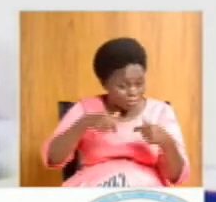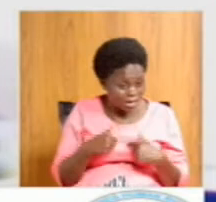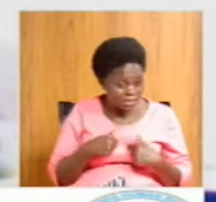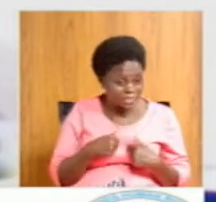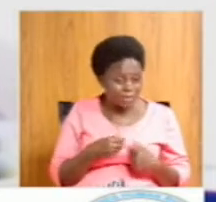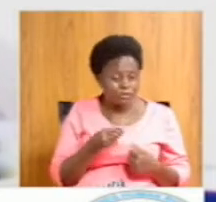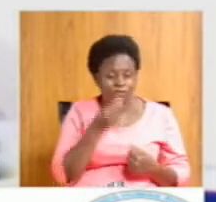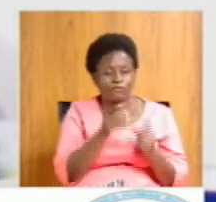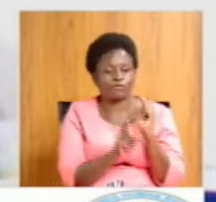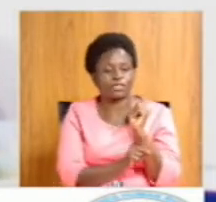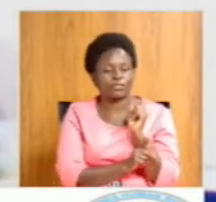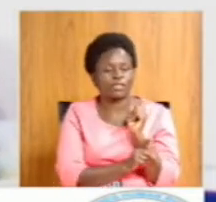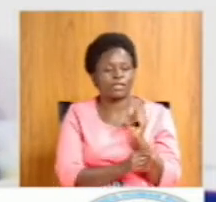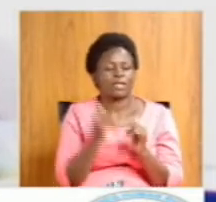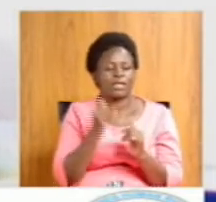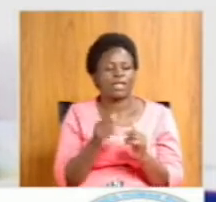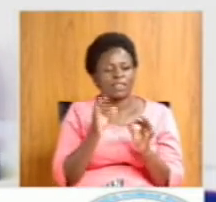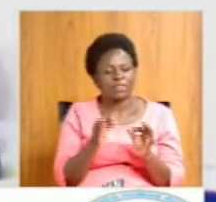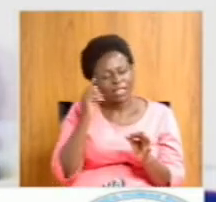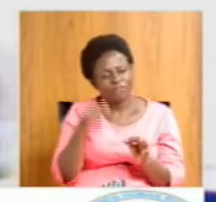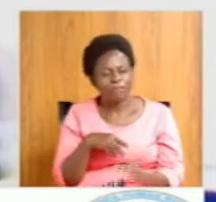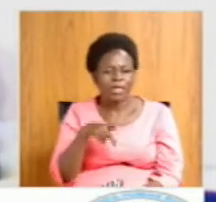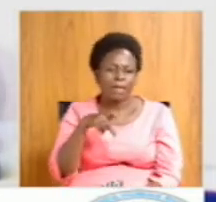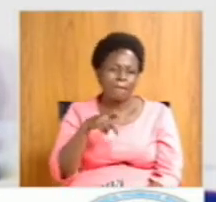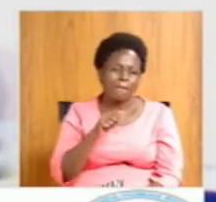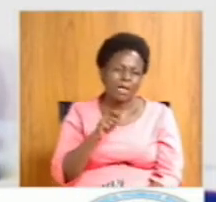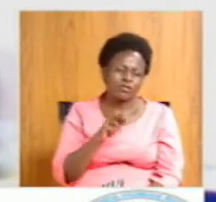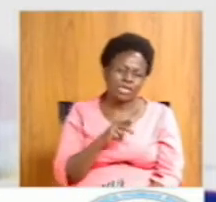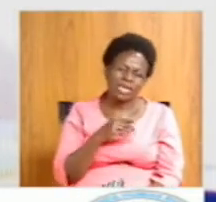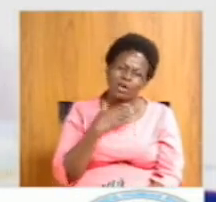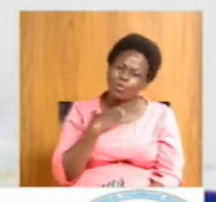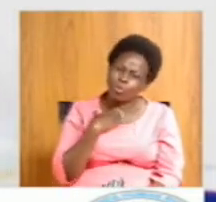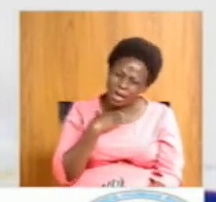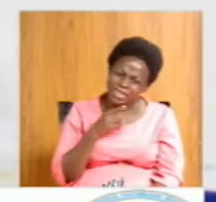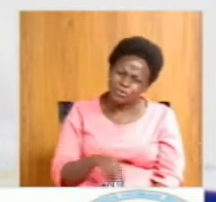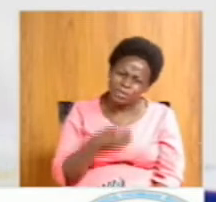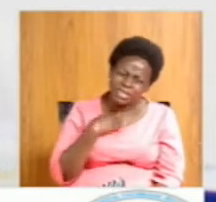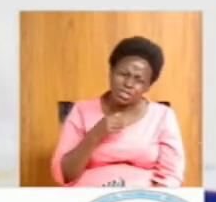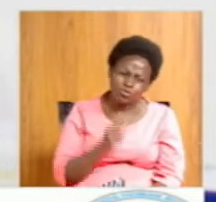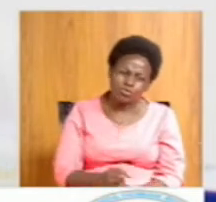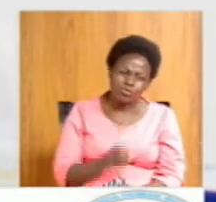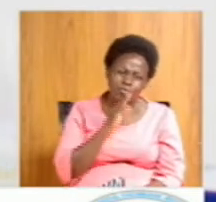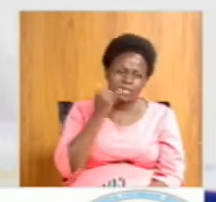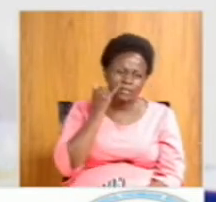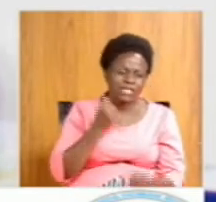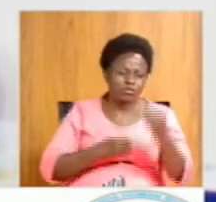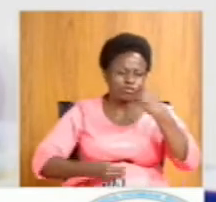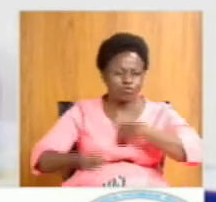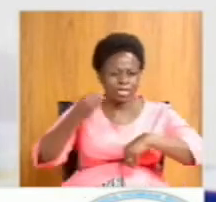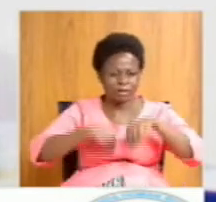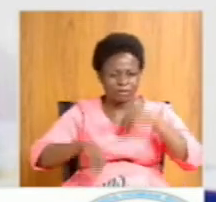of food security the last thing for me Patrick I think what we need to do is to get serious on corruption